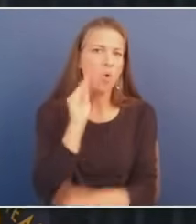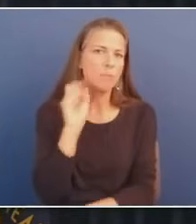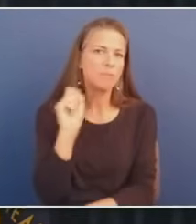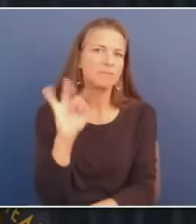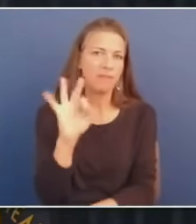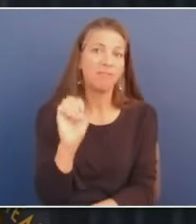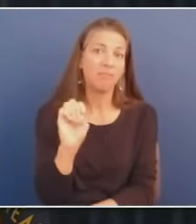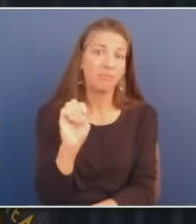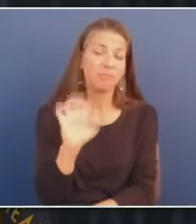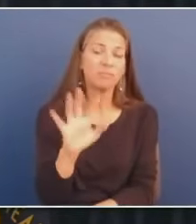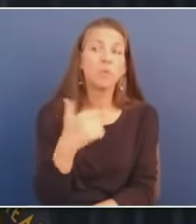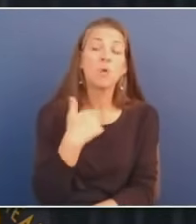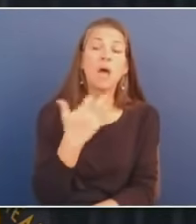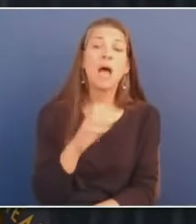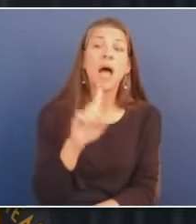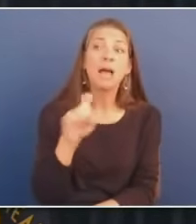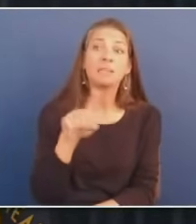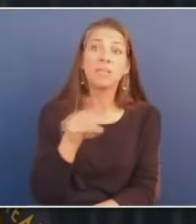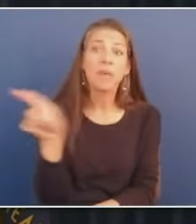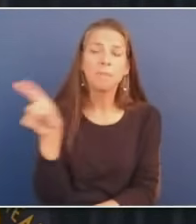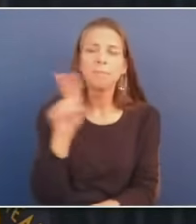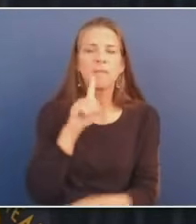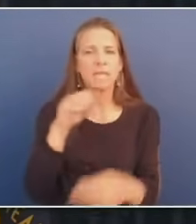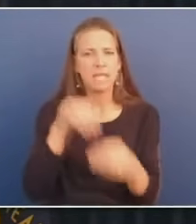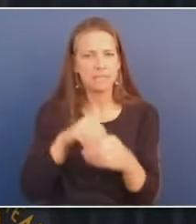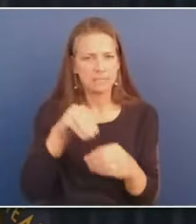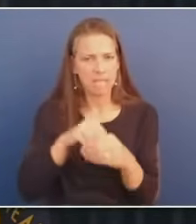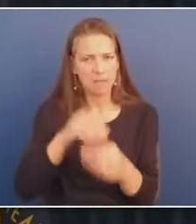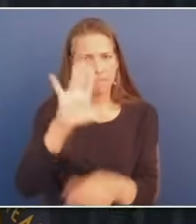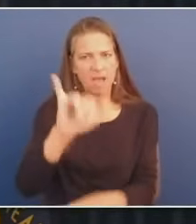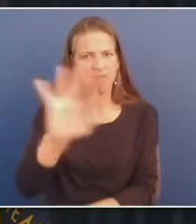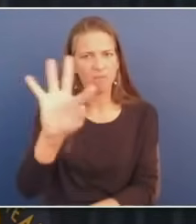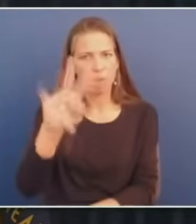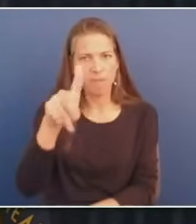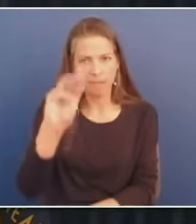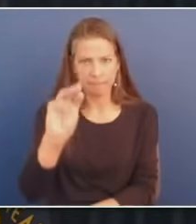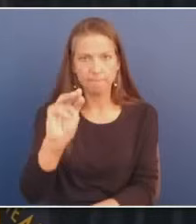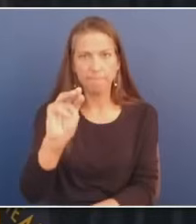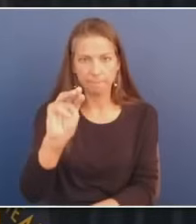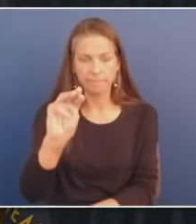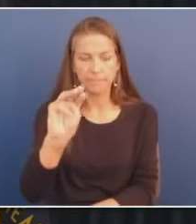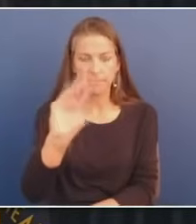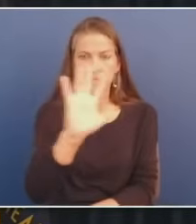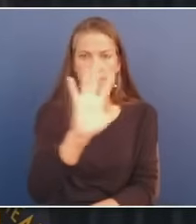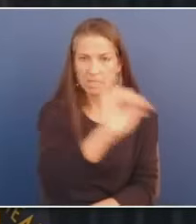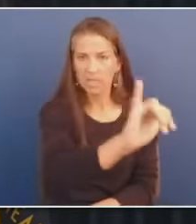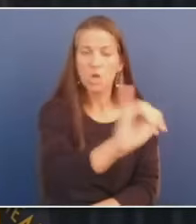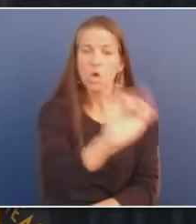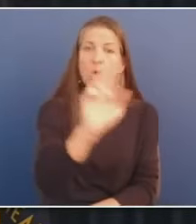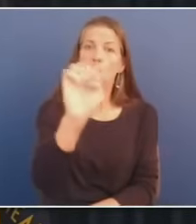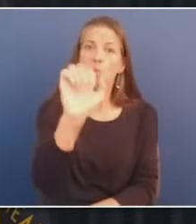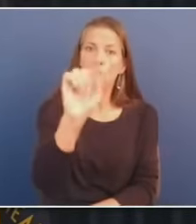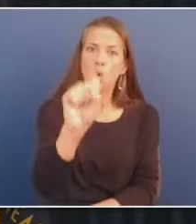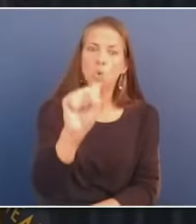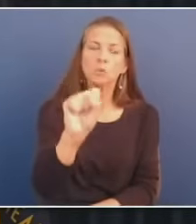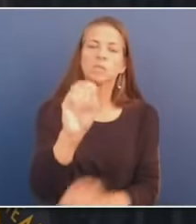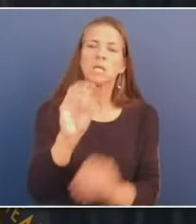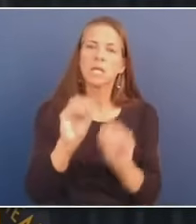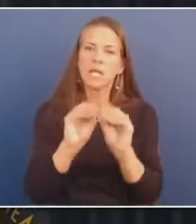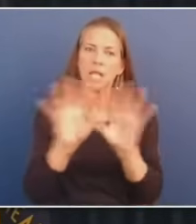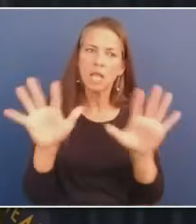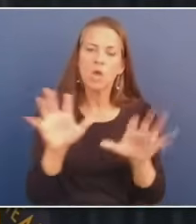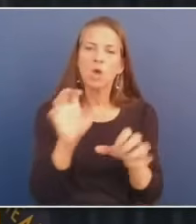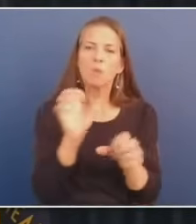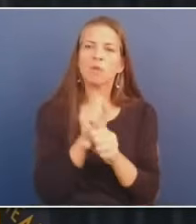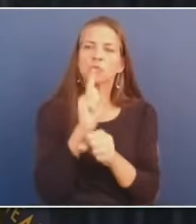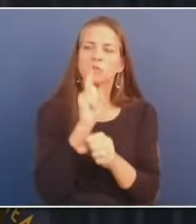asking them is to be inside by 4 p.m. to have those roads clear. It's probably safer if you're inside a little